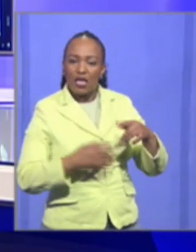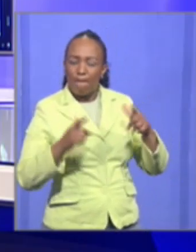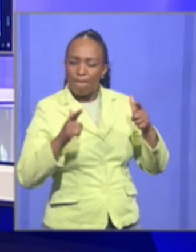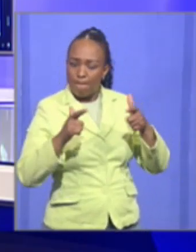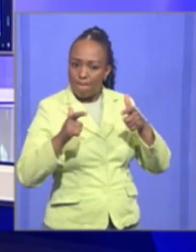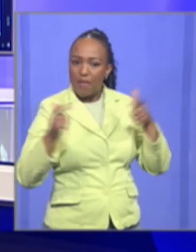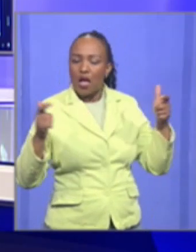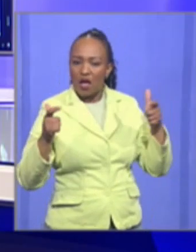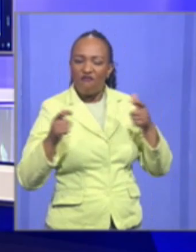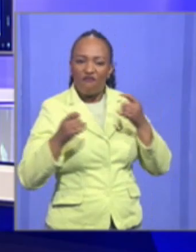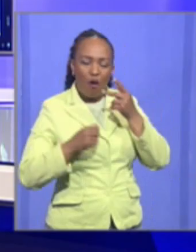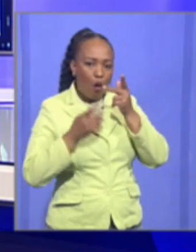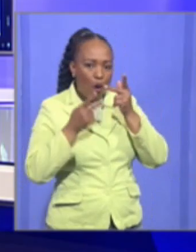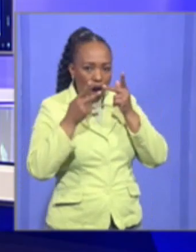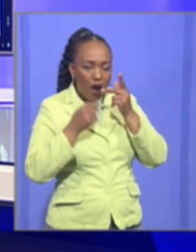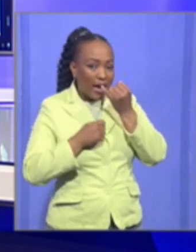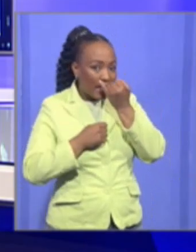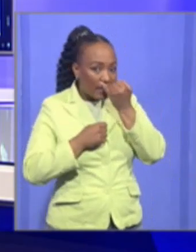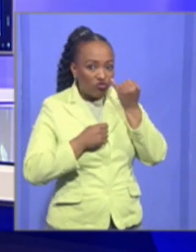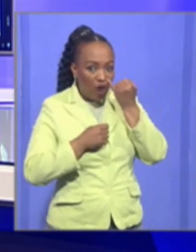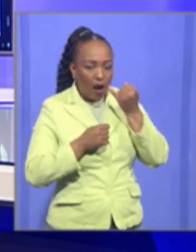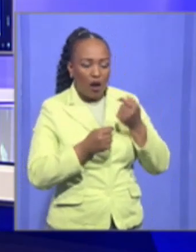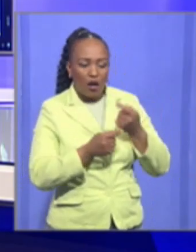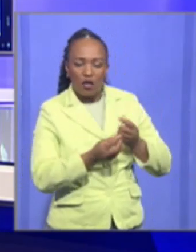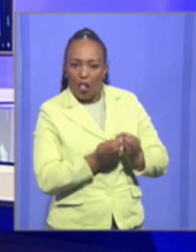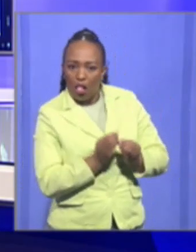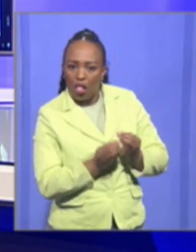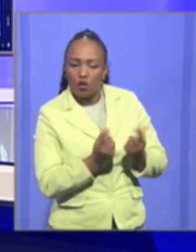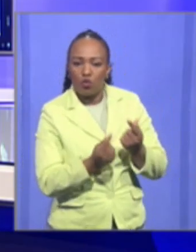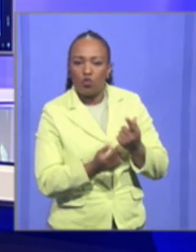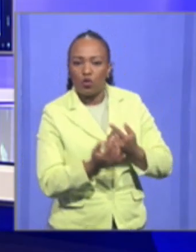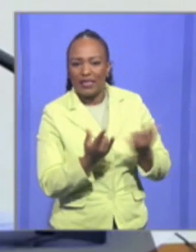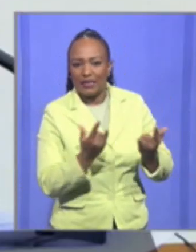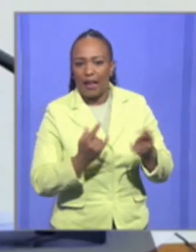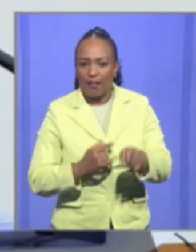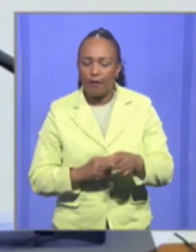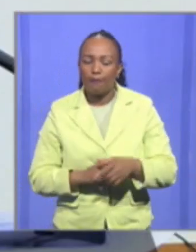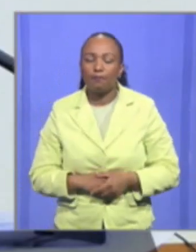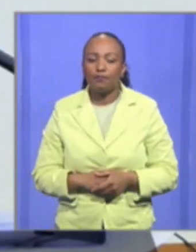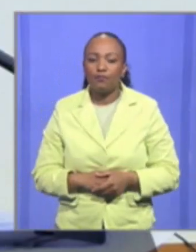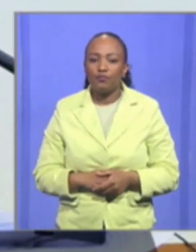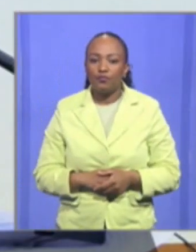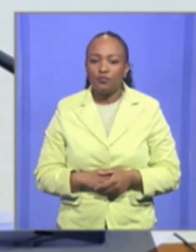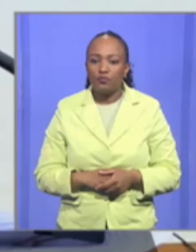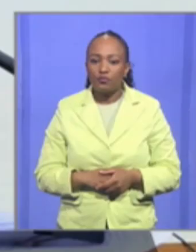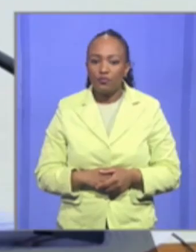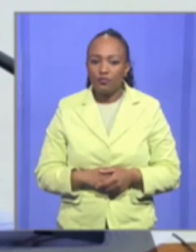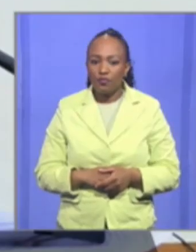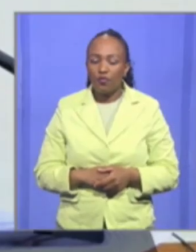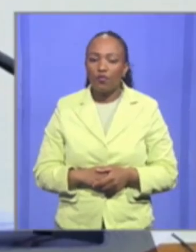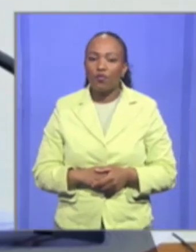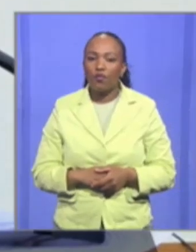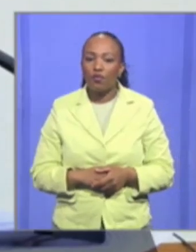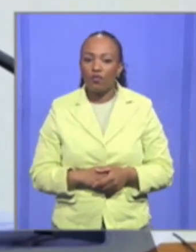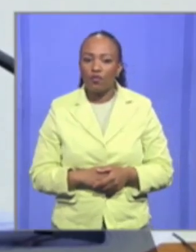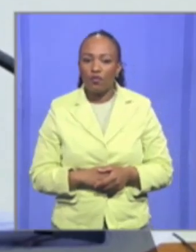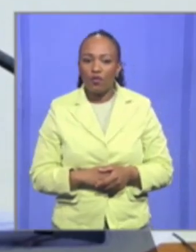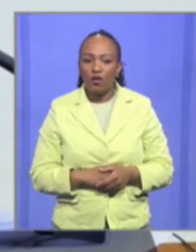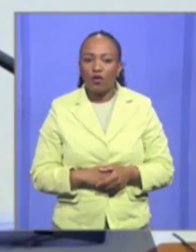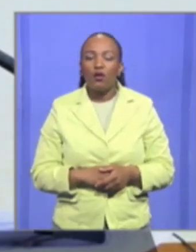legolo la tšweletšo ya diokobatši ka mo nageng. There are characteristics that differs the scene. This scene is